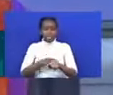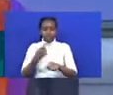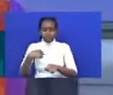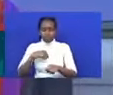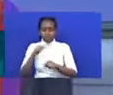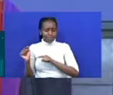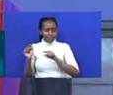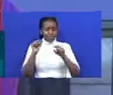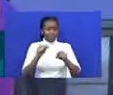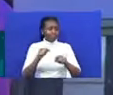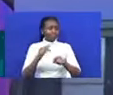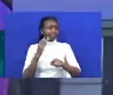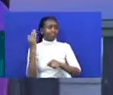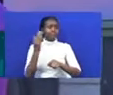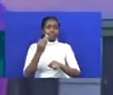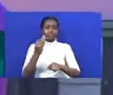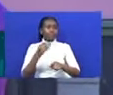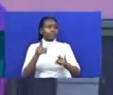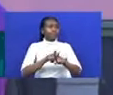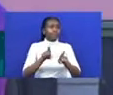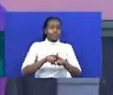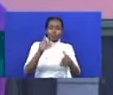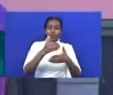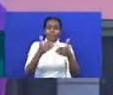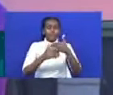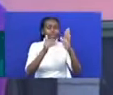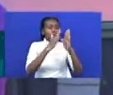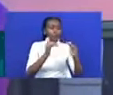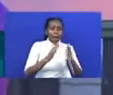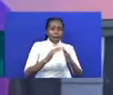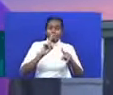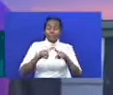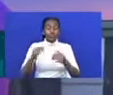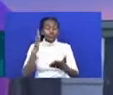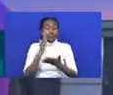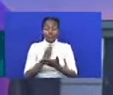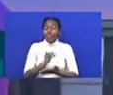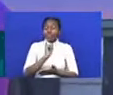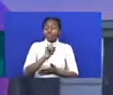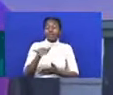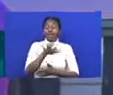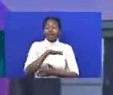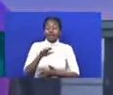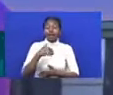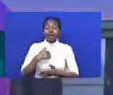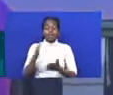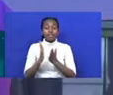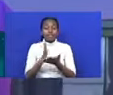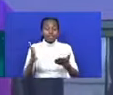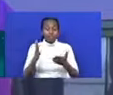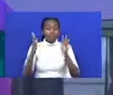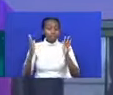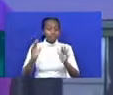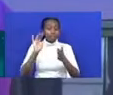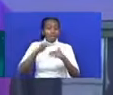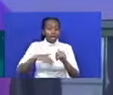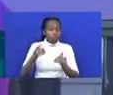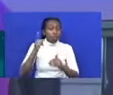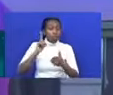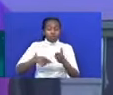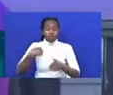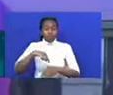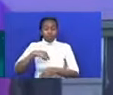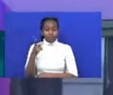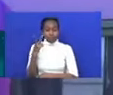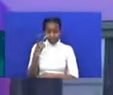all, something bigger was actually in the offing. I remember Apostle saying to me that there's